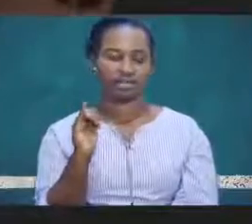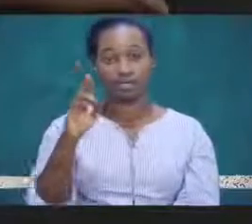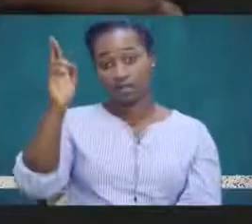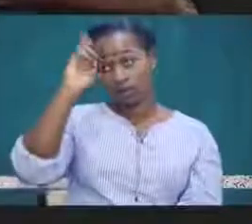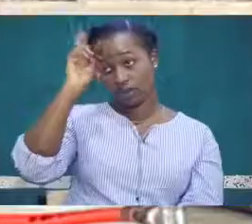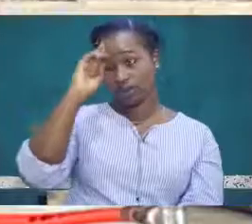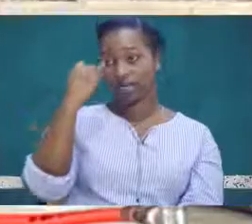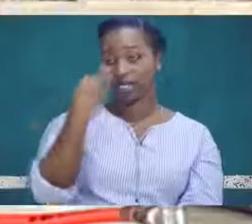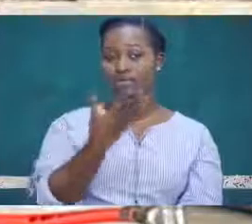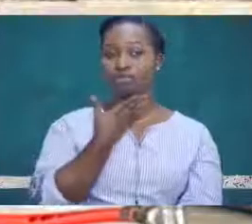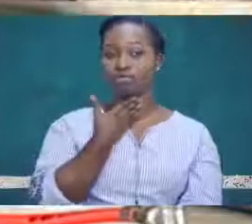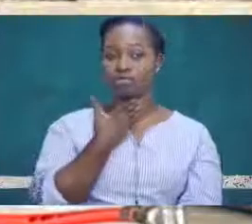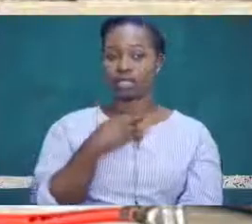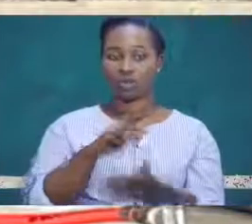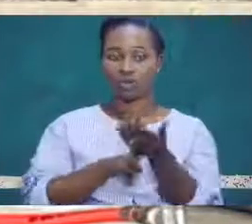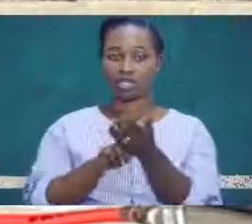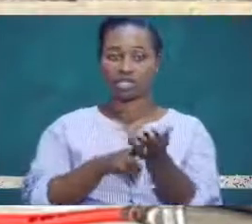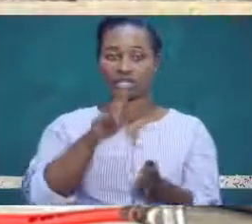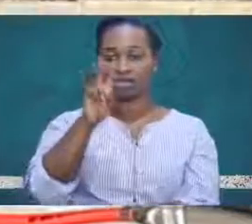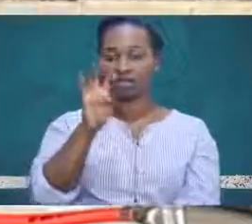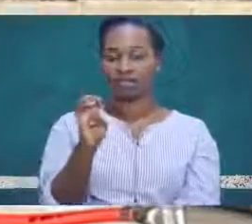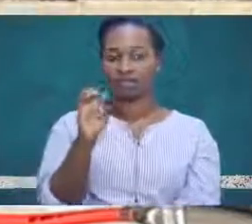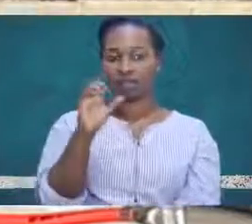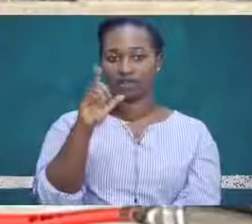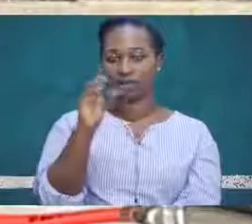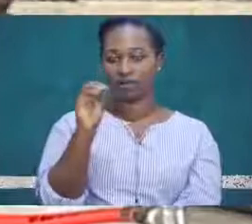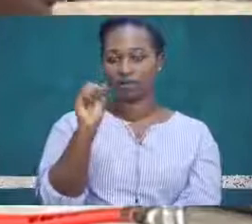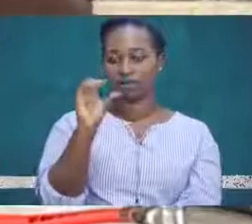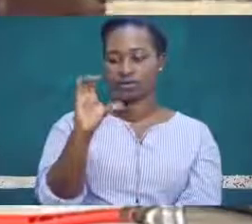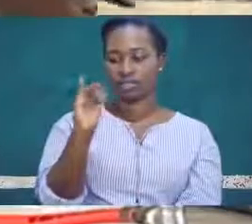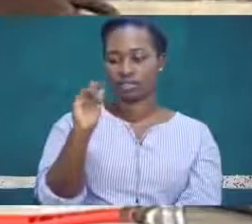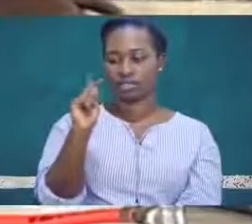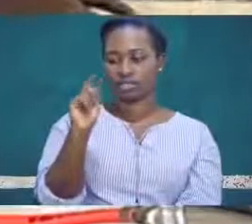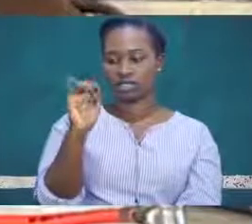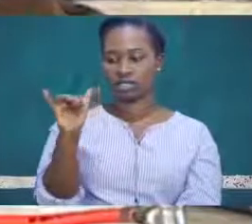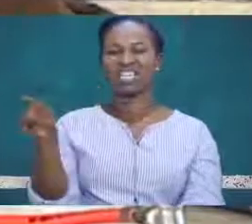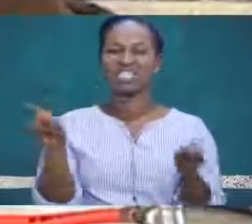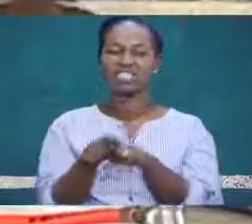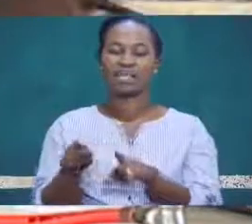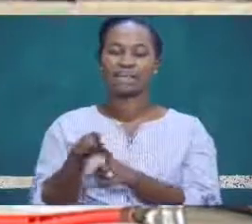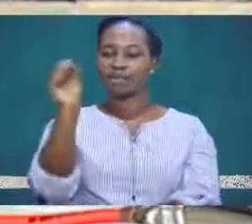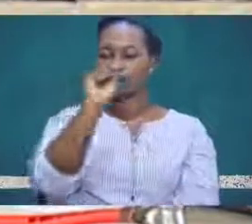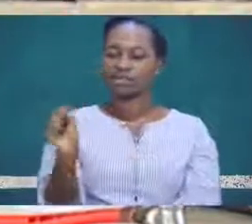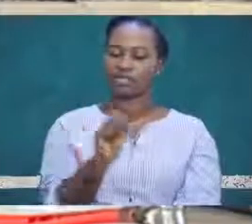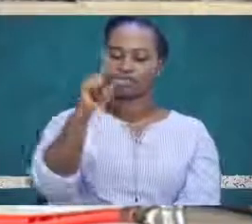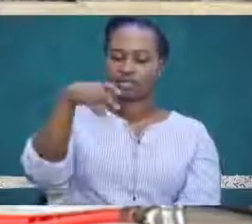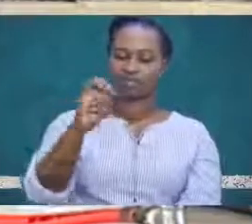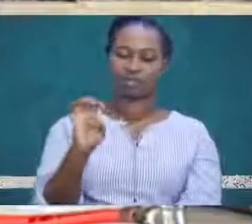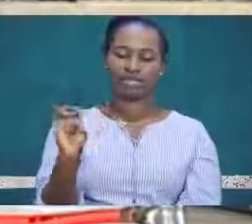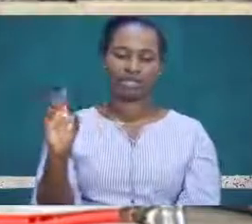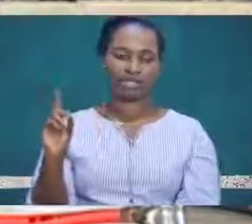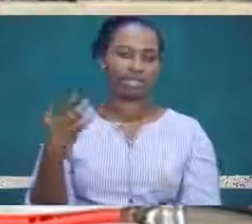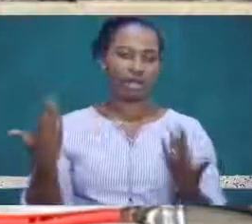Remember, if you don't want to use velocity, you can also use speed. So the product of mass and velocity of a body is